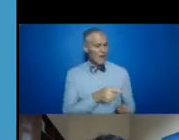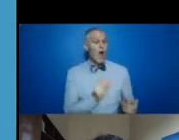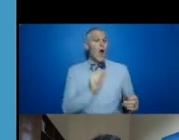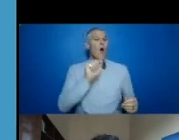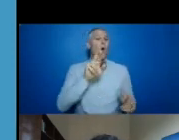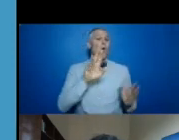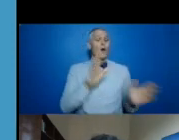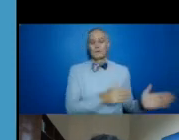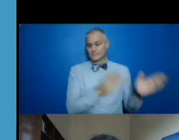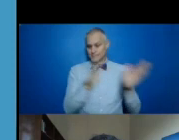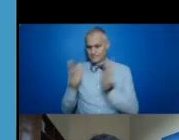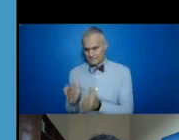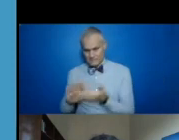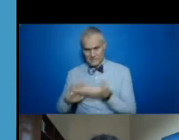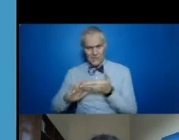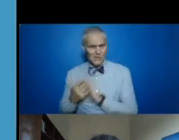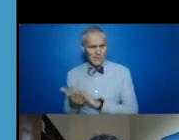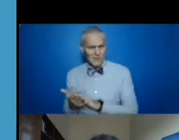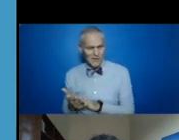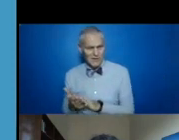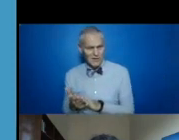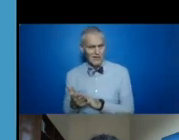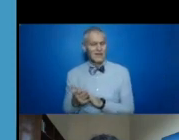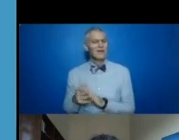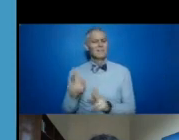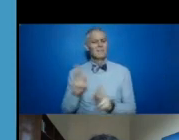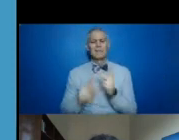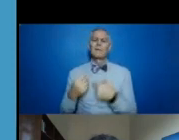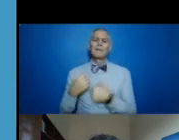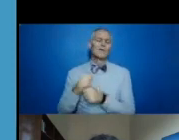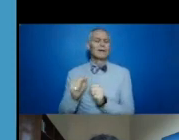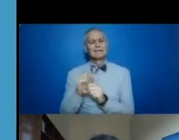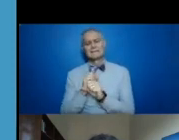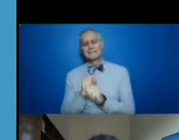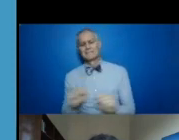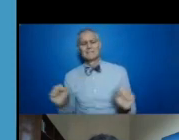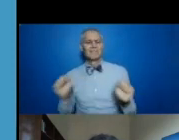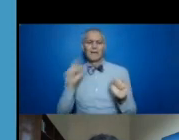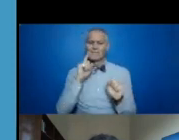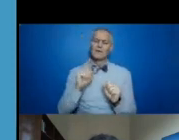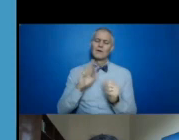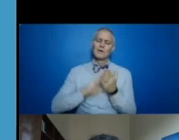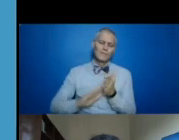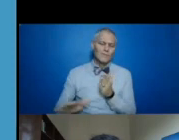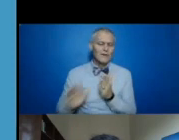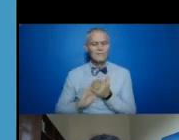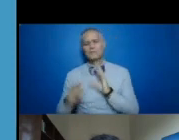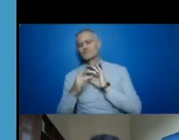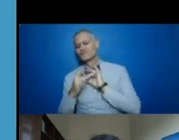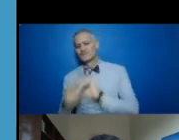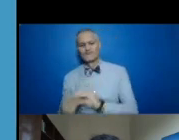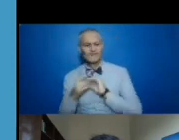or a community in which people created space for grace and forgiveness. They confronted